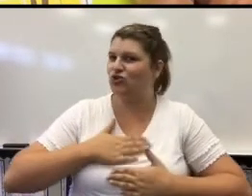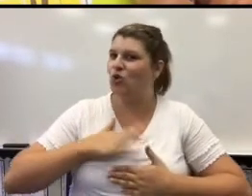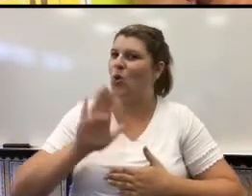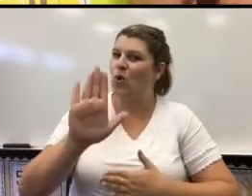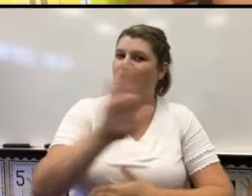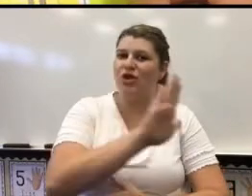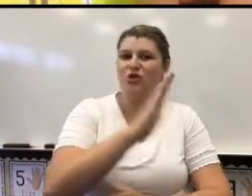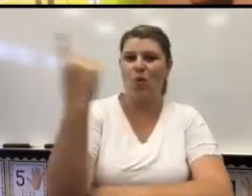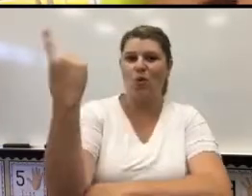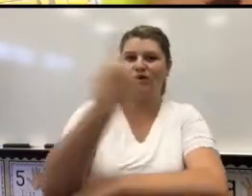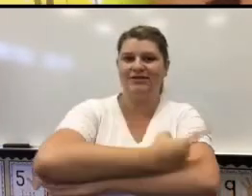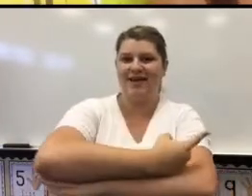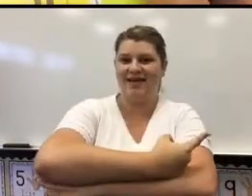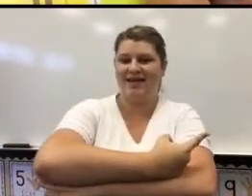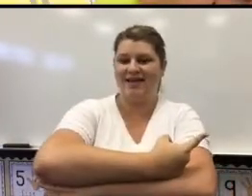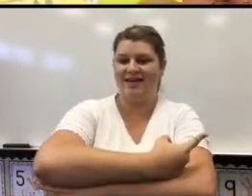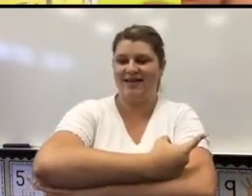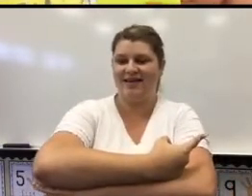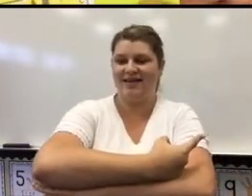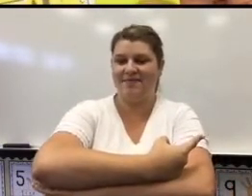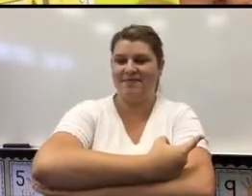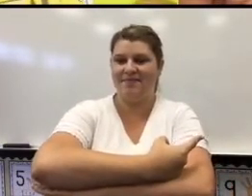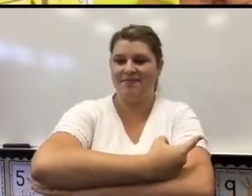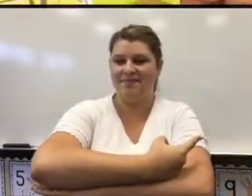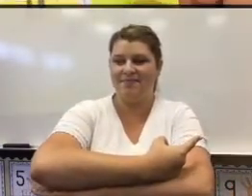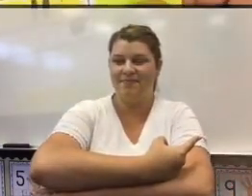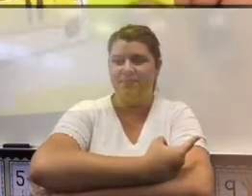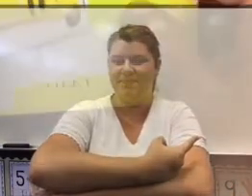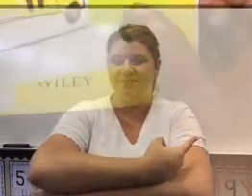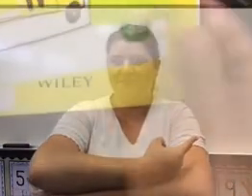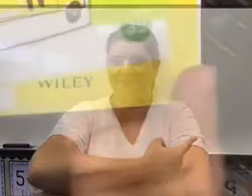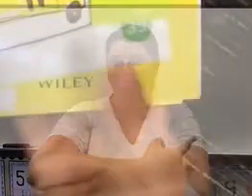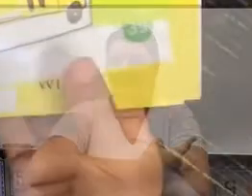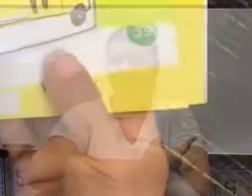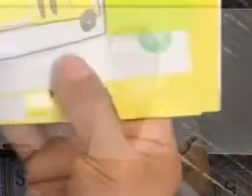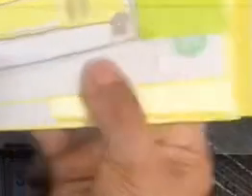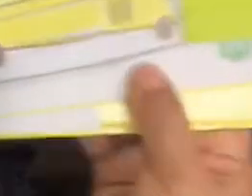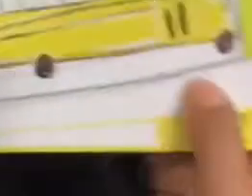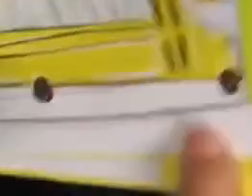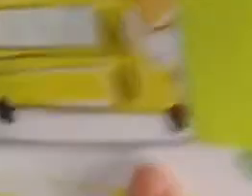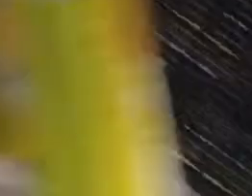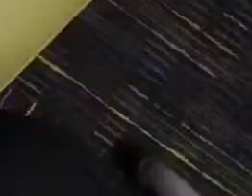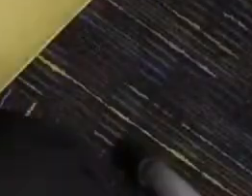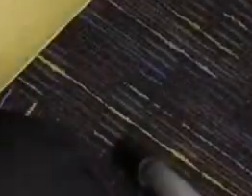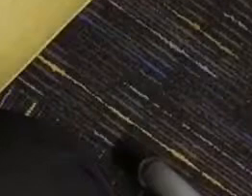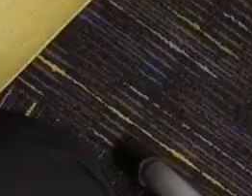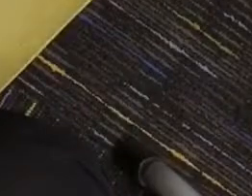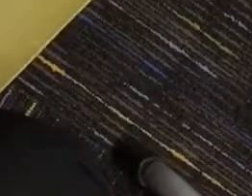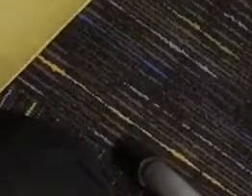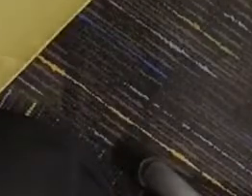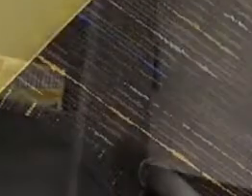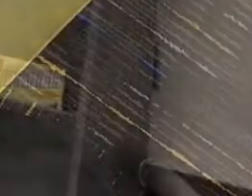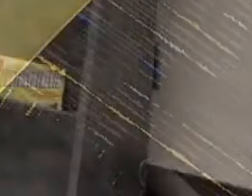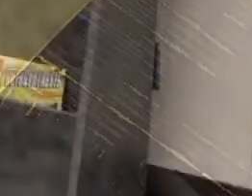passengers. And Rule 5, enjoy the ride.